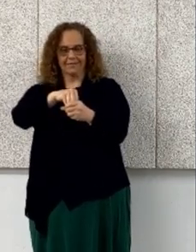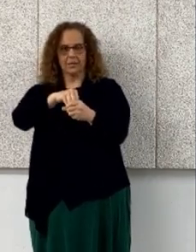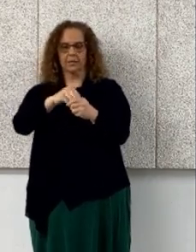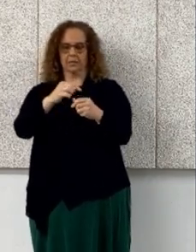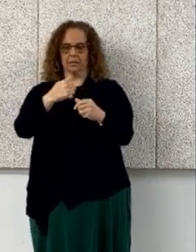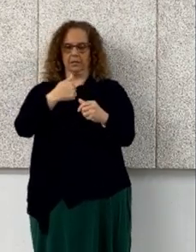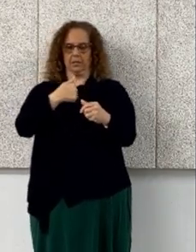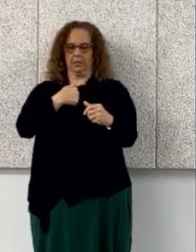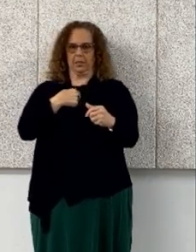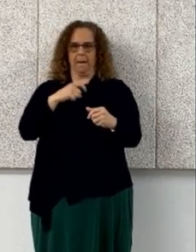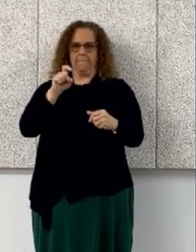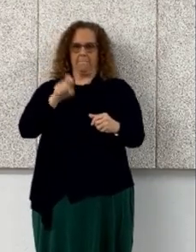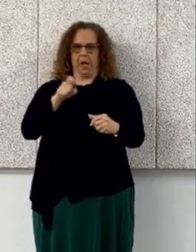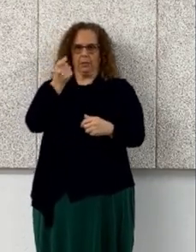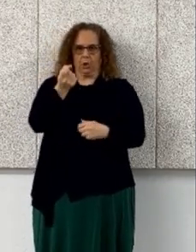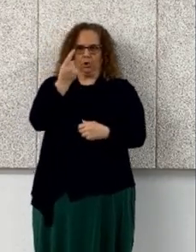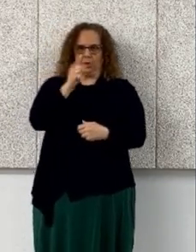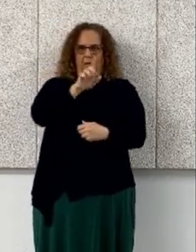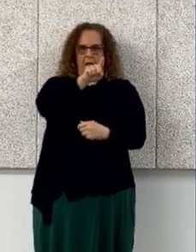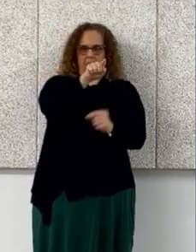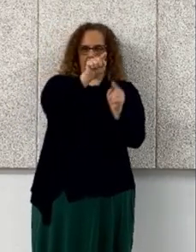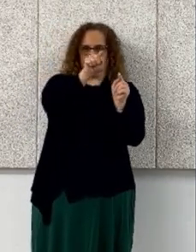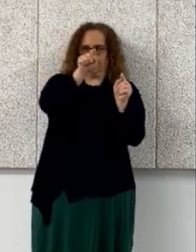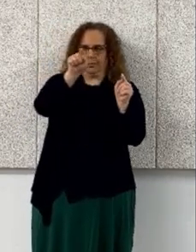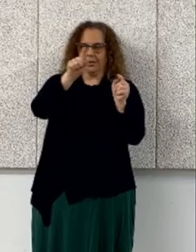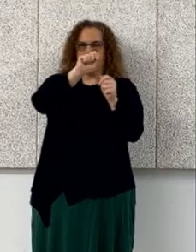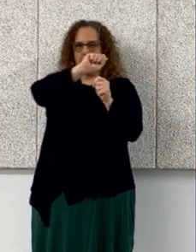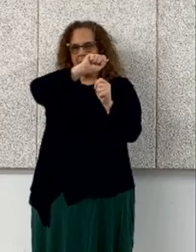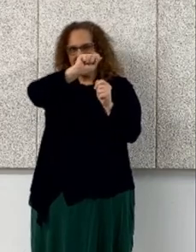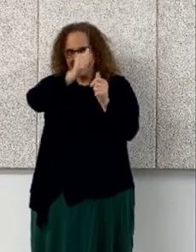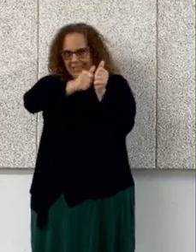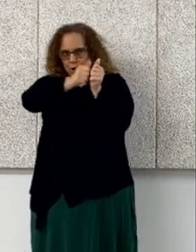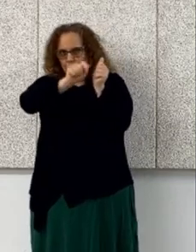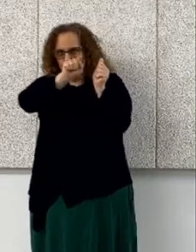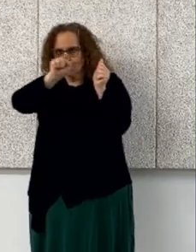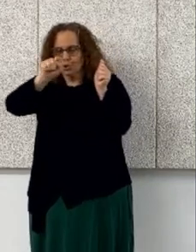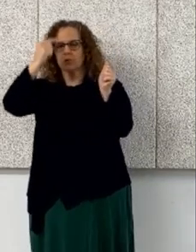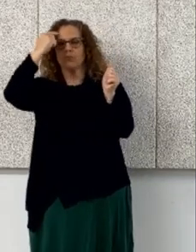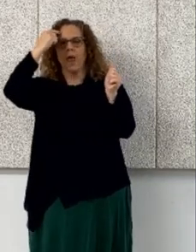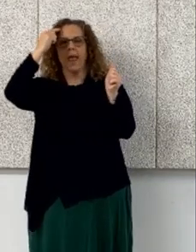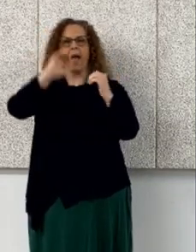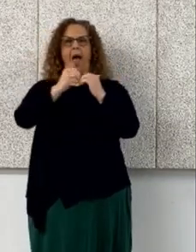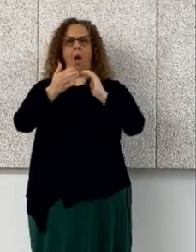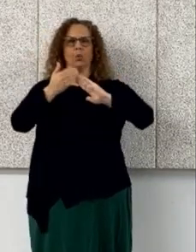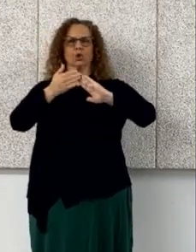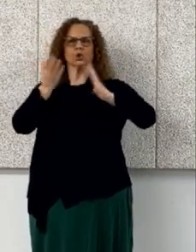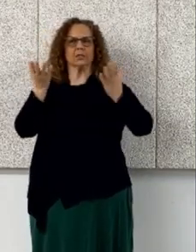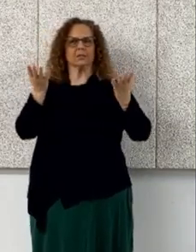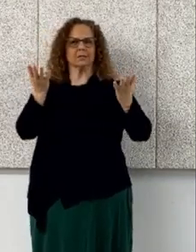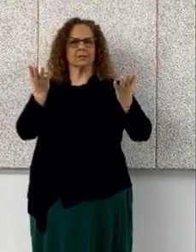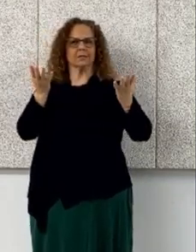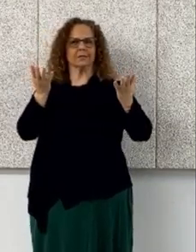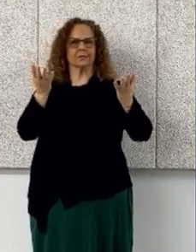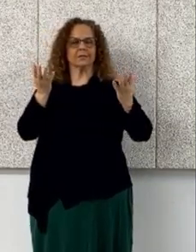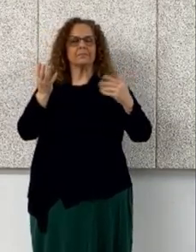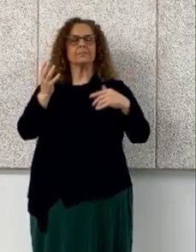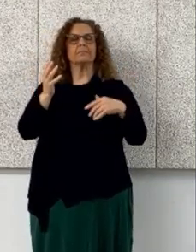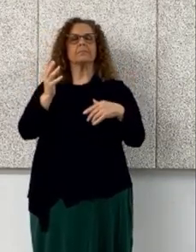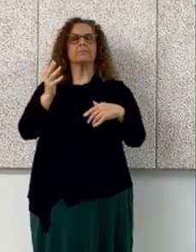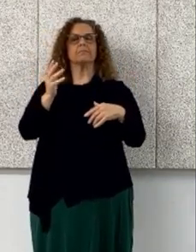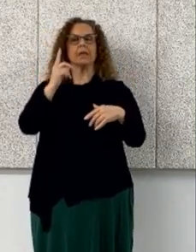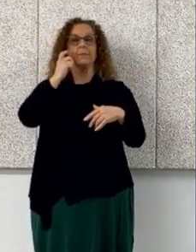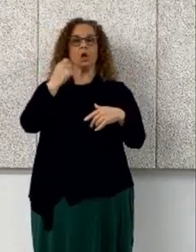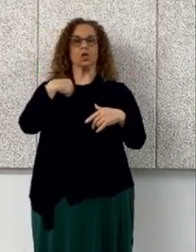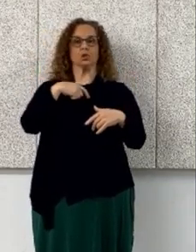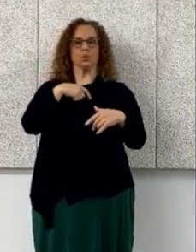know what's in everyone else's brain. Because as we, you know, in that structure, as we start working on a project, we become